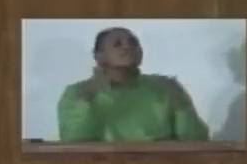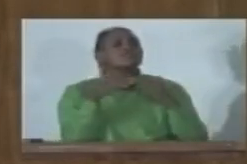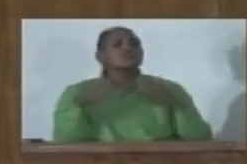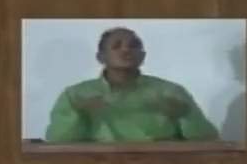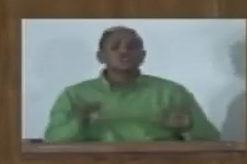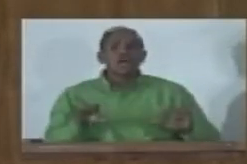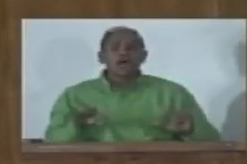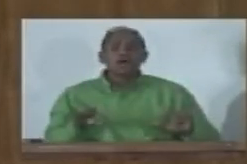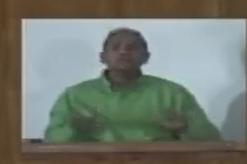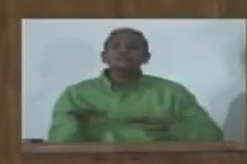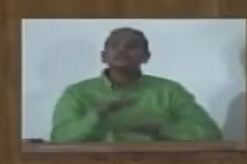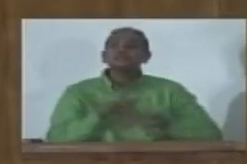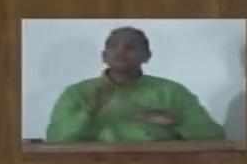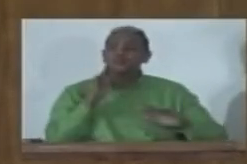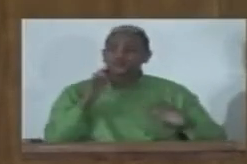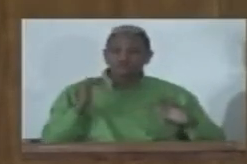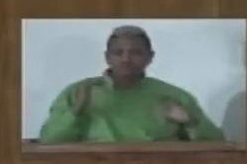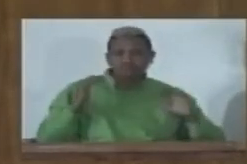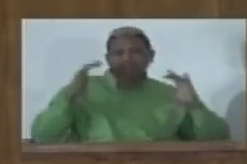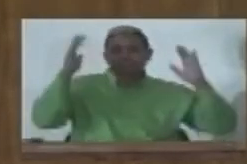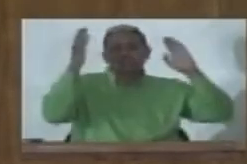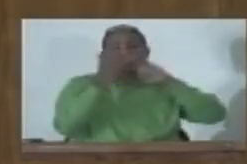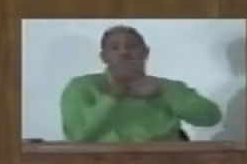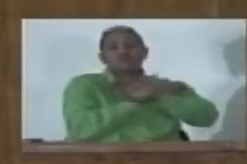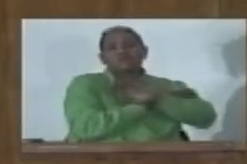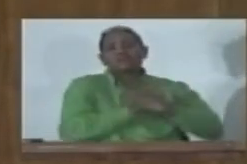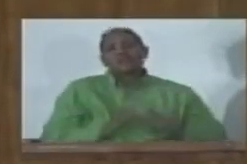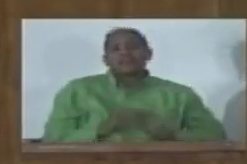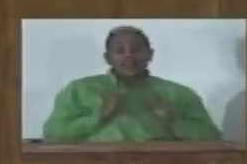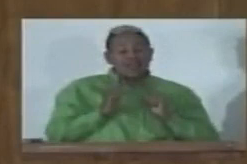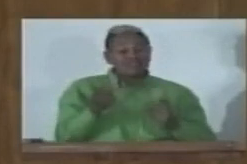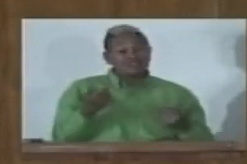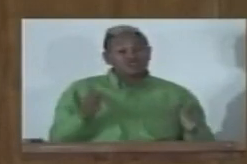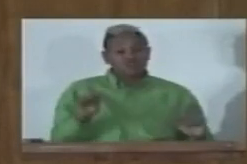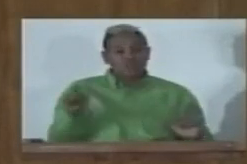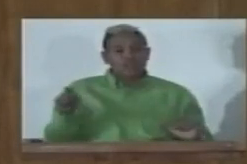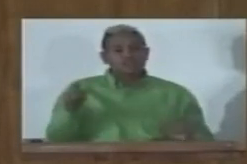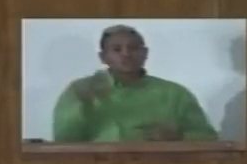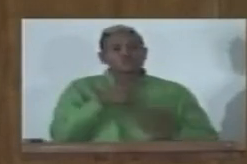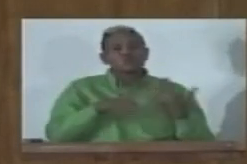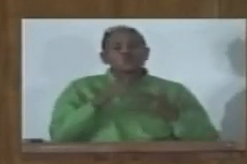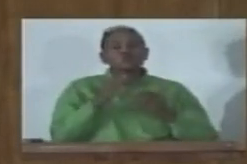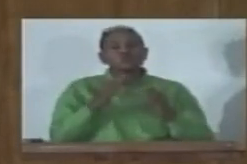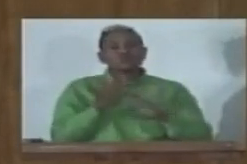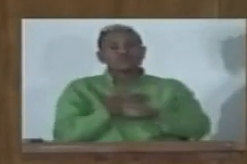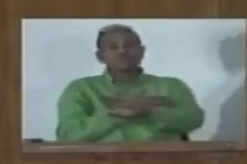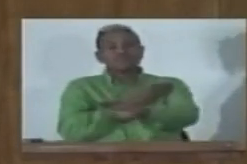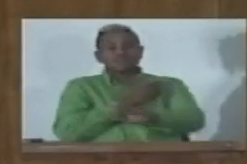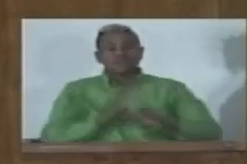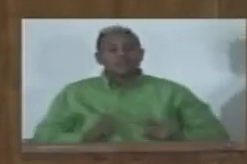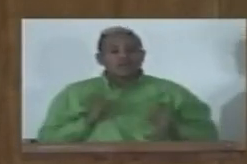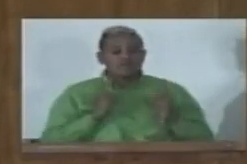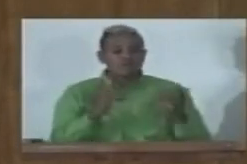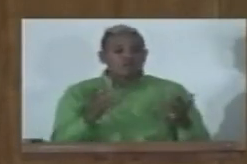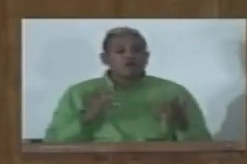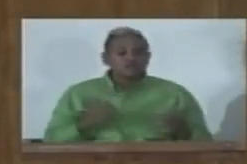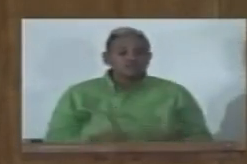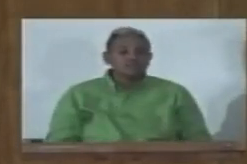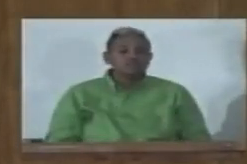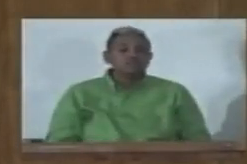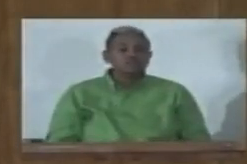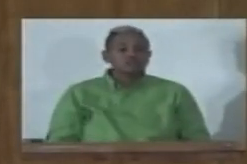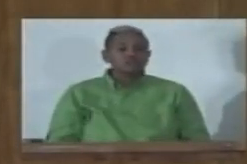chance to climb the social ladder as they seek social upward mobility. So, President, we